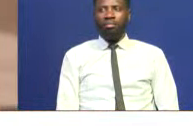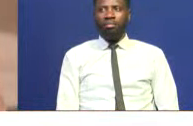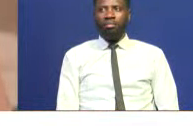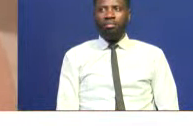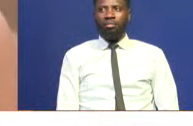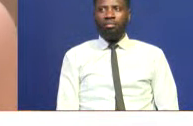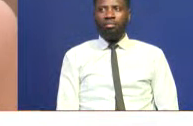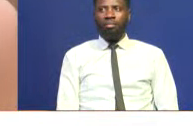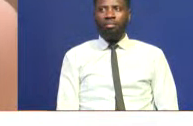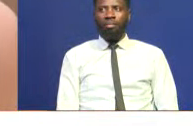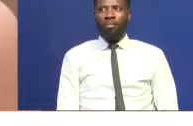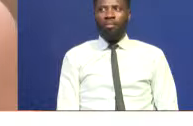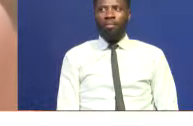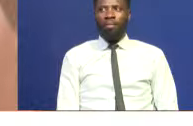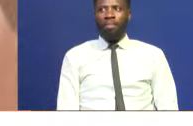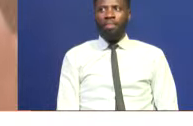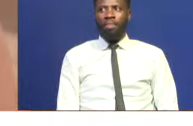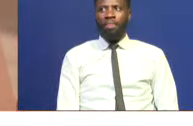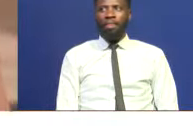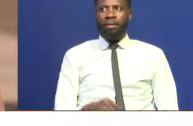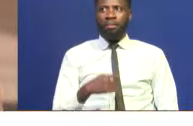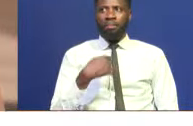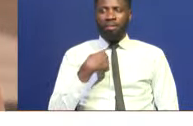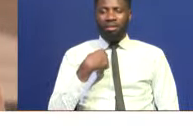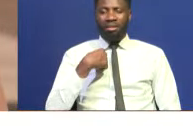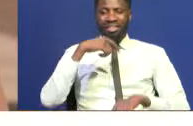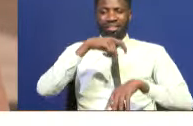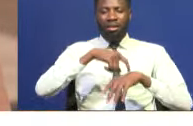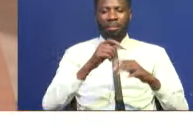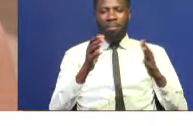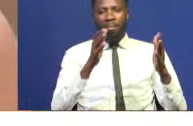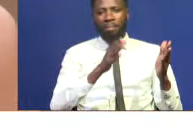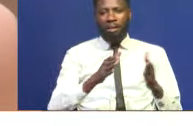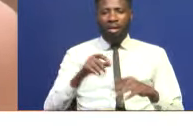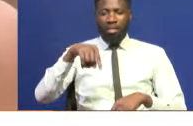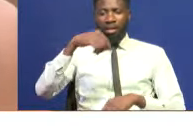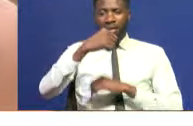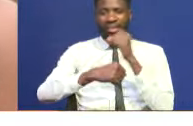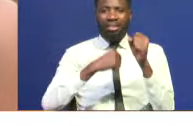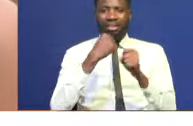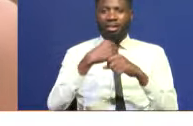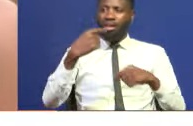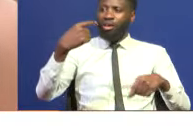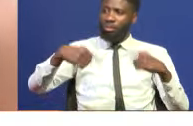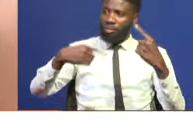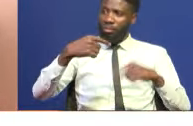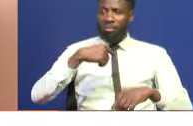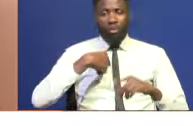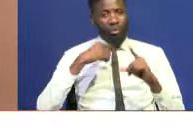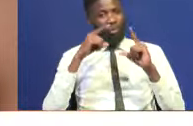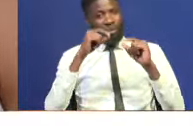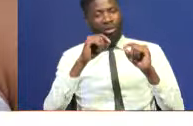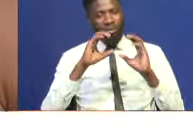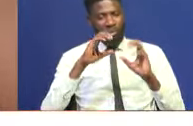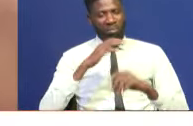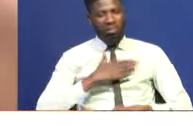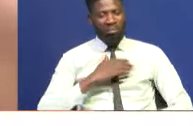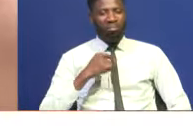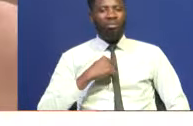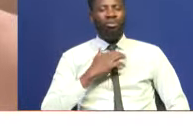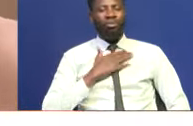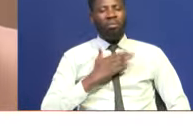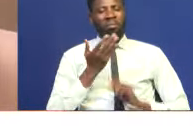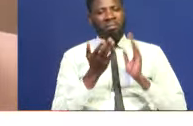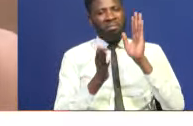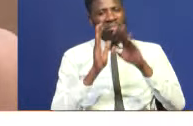And as I went into planning this season's competitions, I told my coach, I really want to go back to Kenya and to Nairobi because the